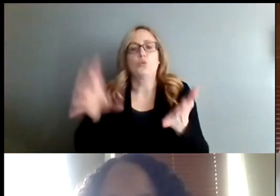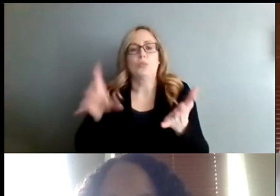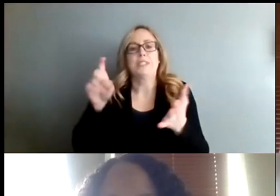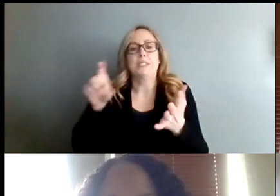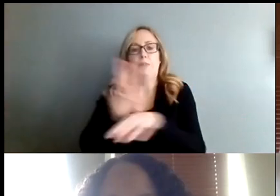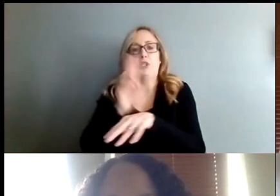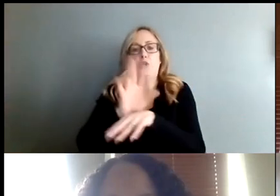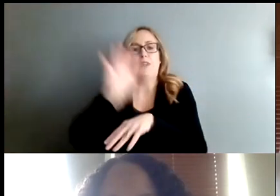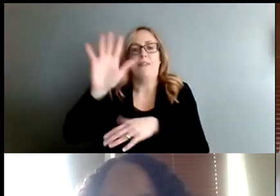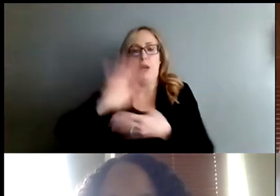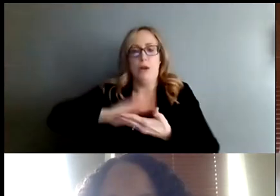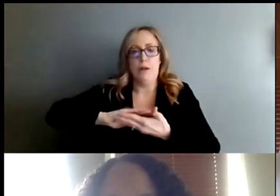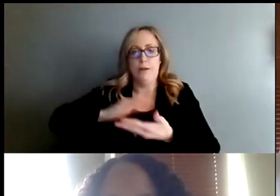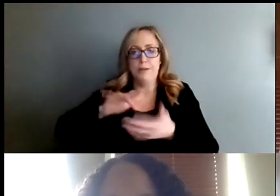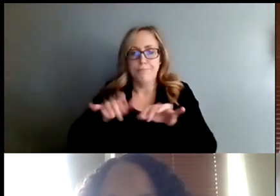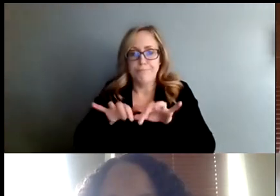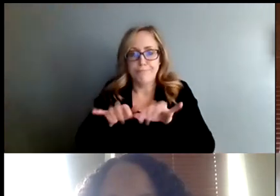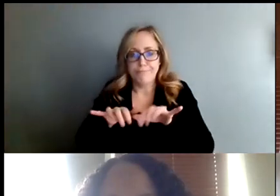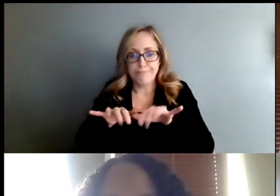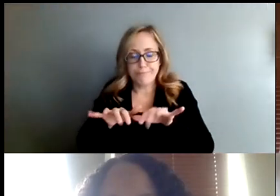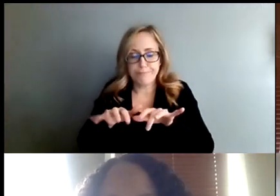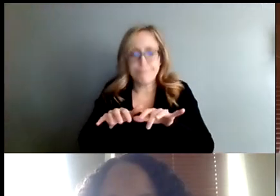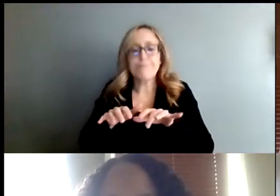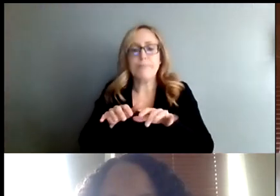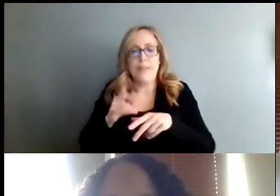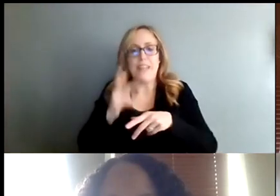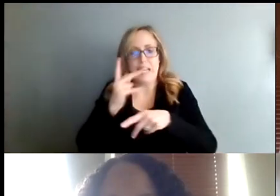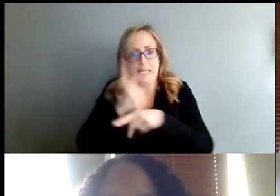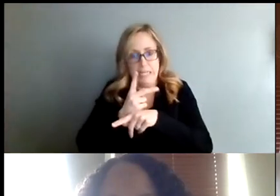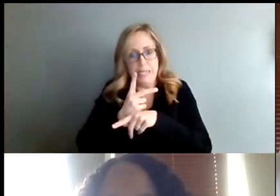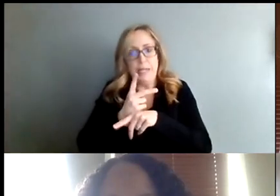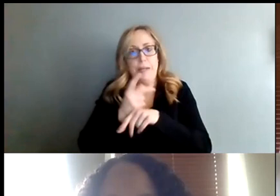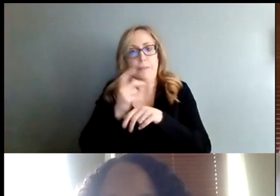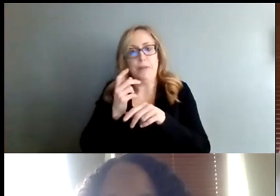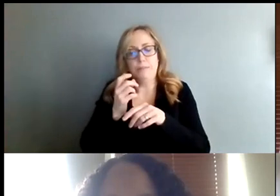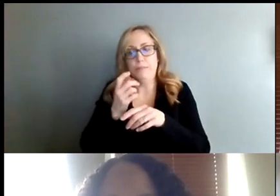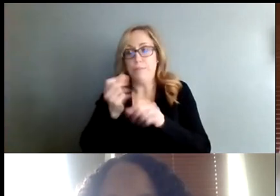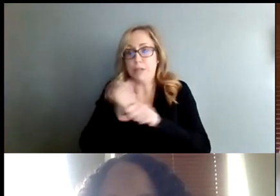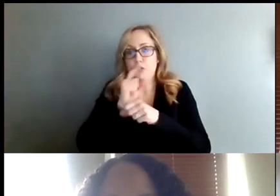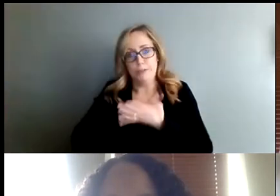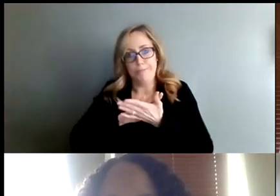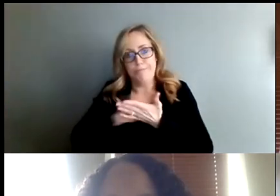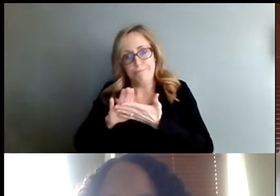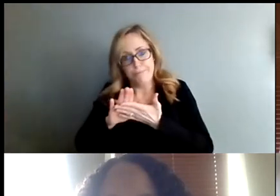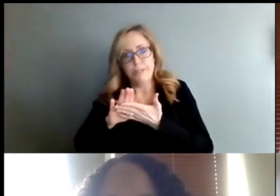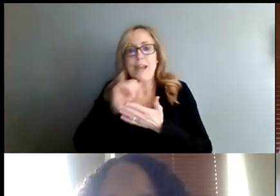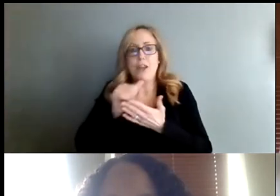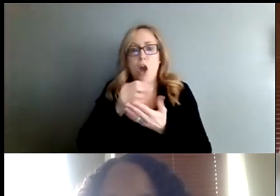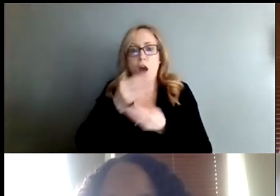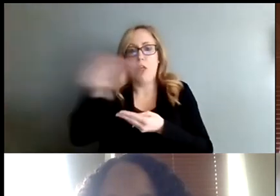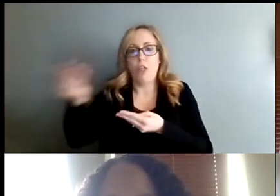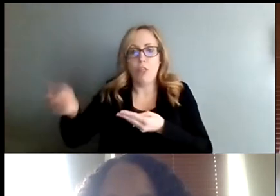device that they can keep and maintain sanitized and not utilized by other